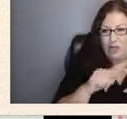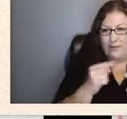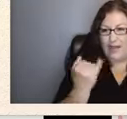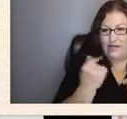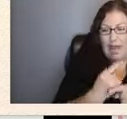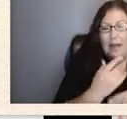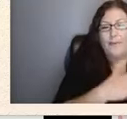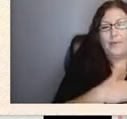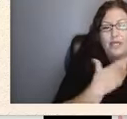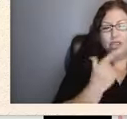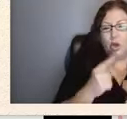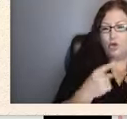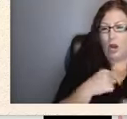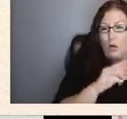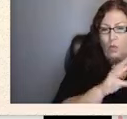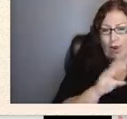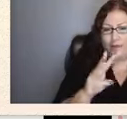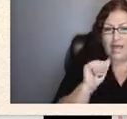visit our website at